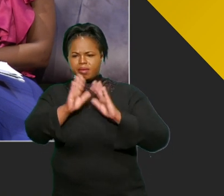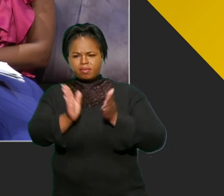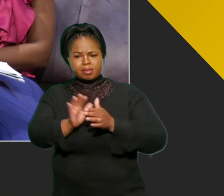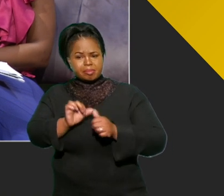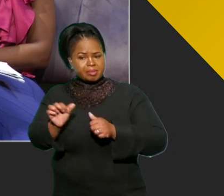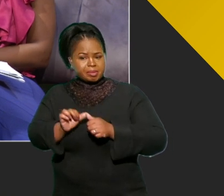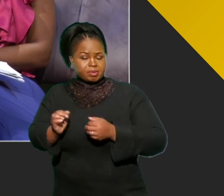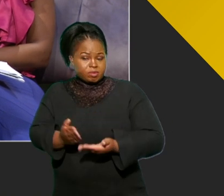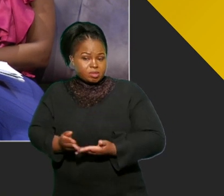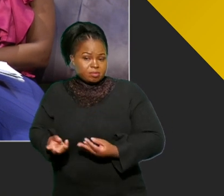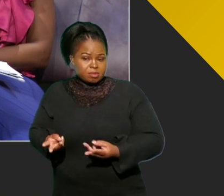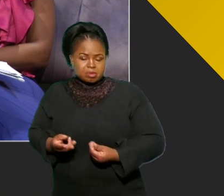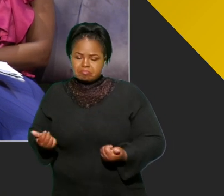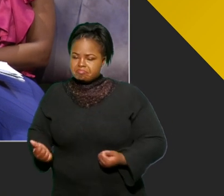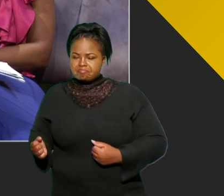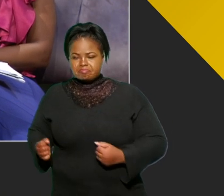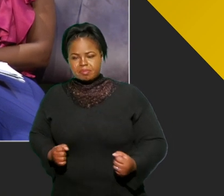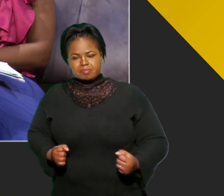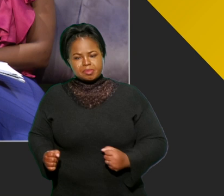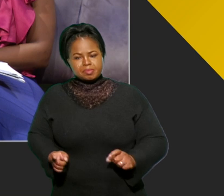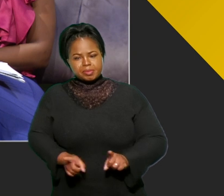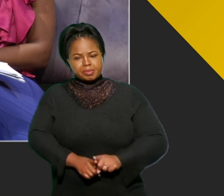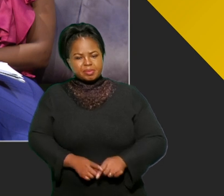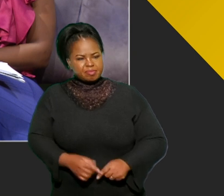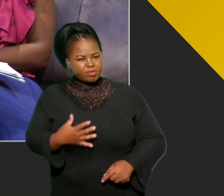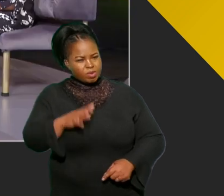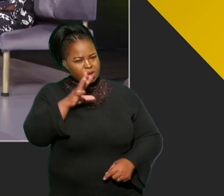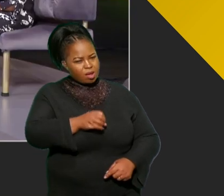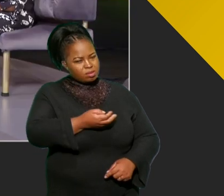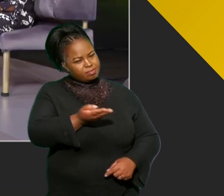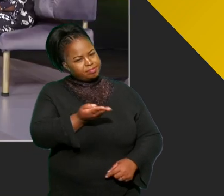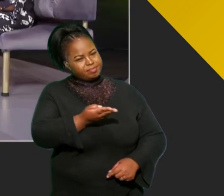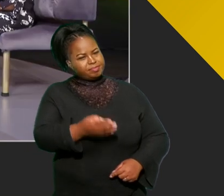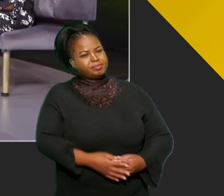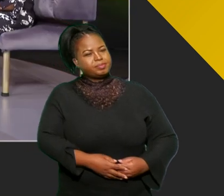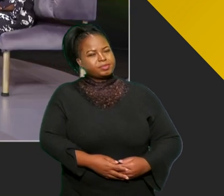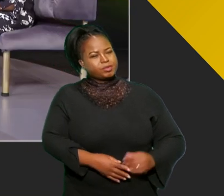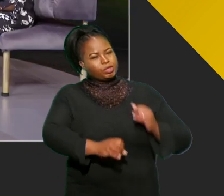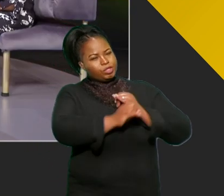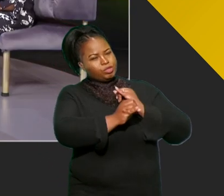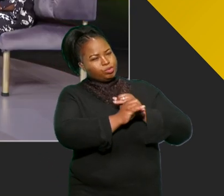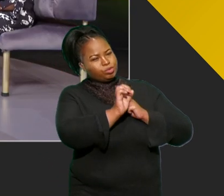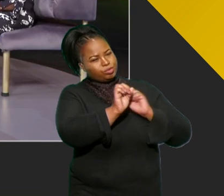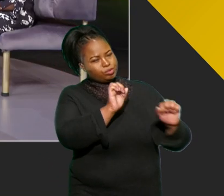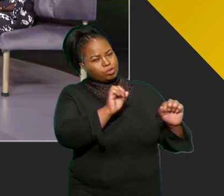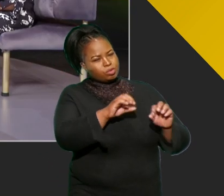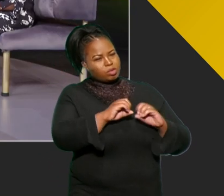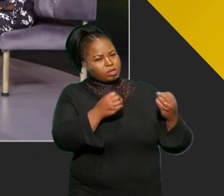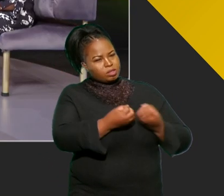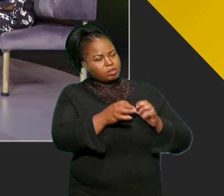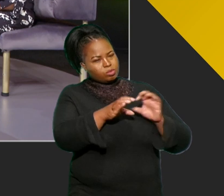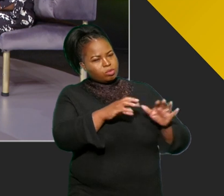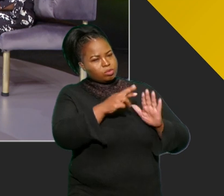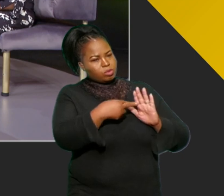kwabanye kusafana. Let me first go to my ladies and just ngibuze ukuthi kahle kahle in terms of your institutions, organizations, what role do you